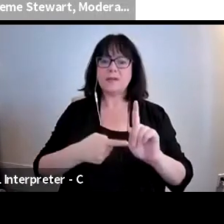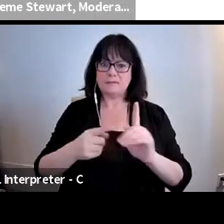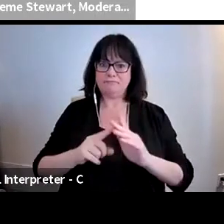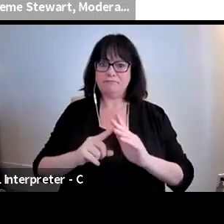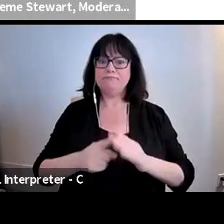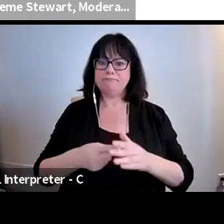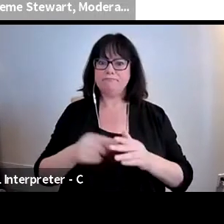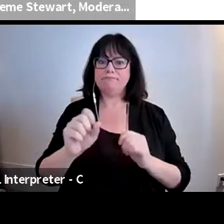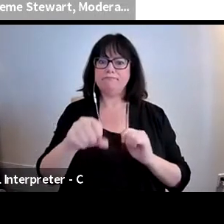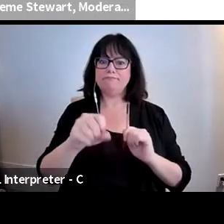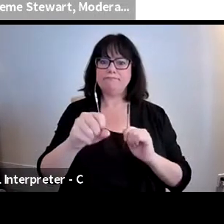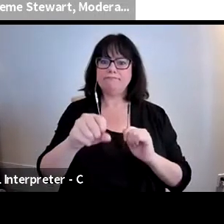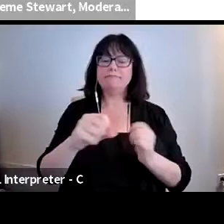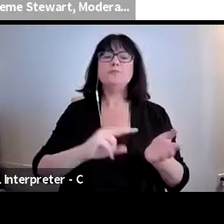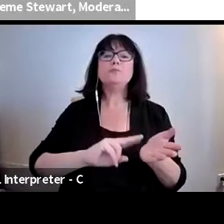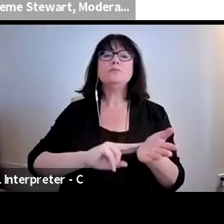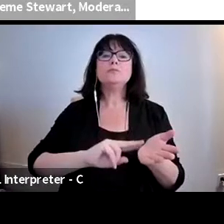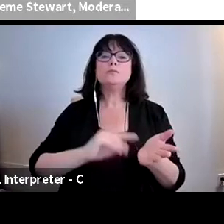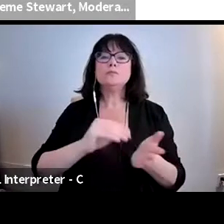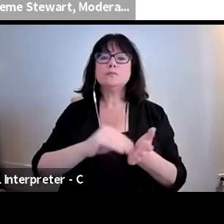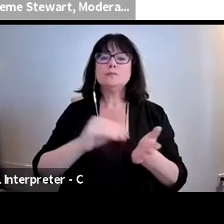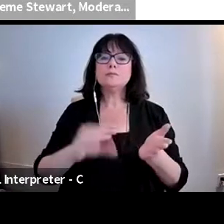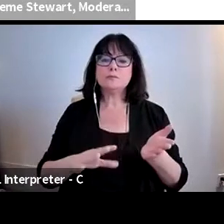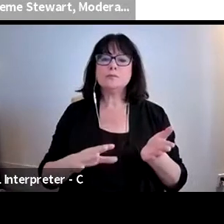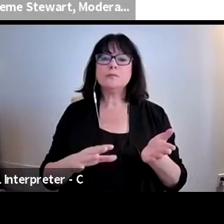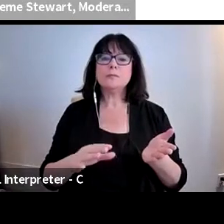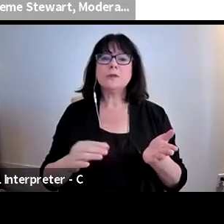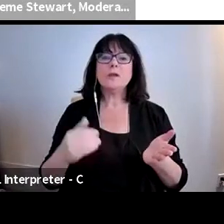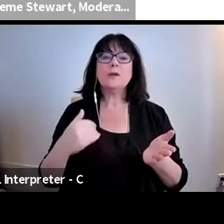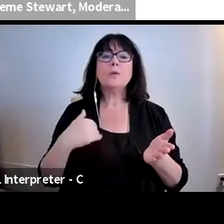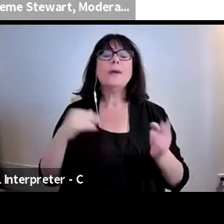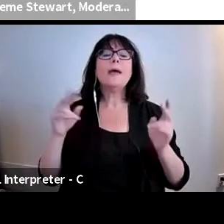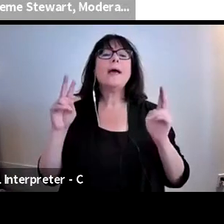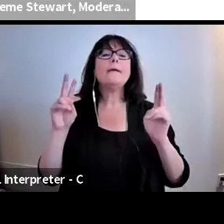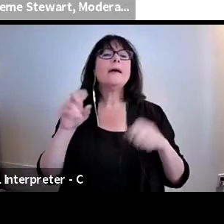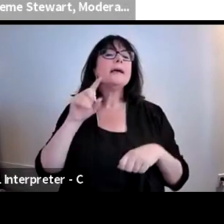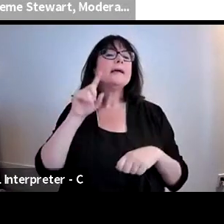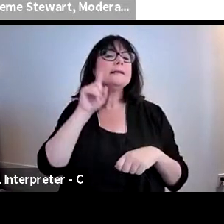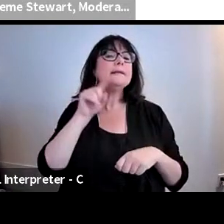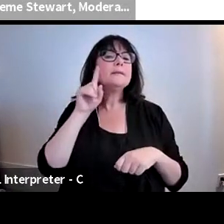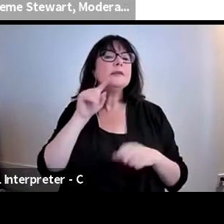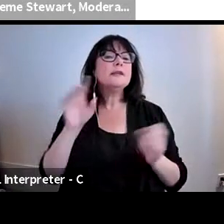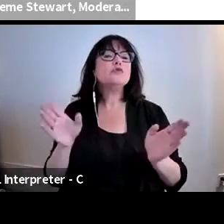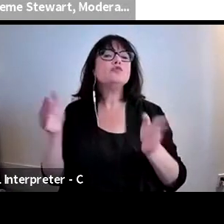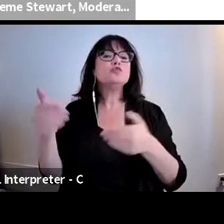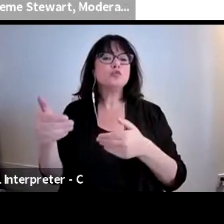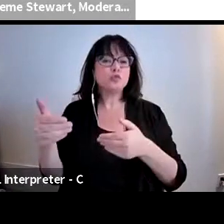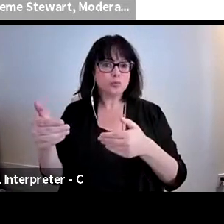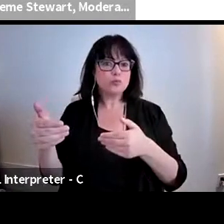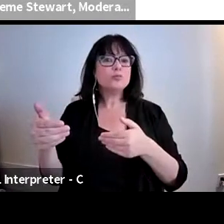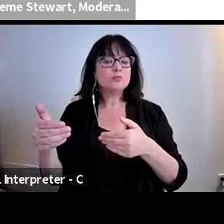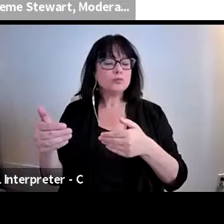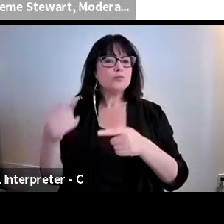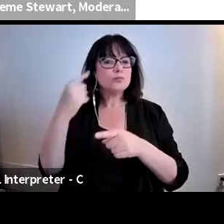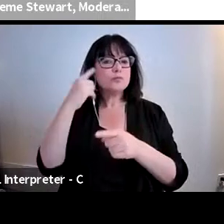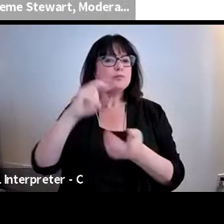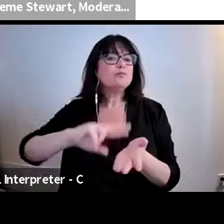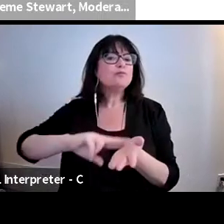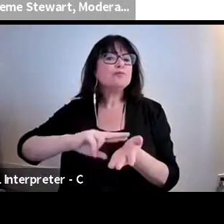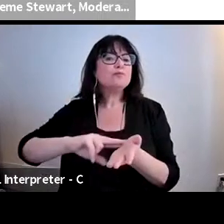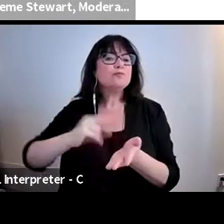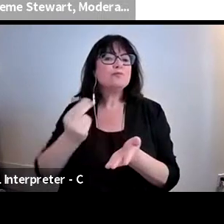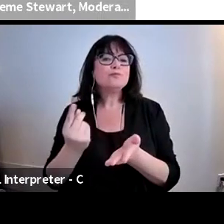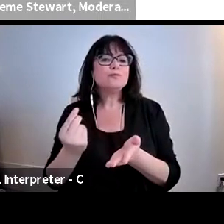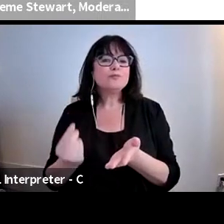People, nursing students coming into the simulation suite to be able to practice some of the